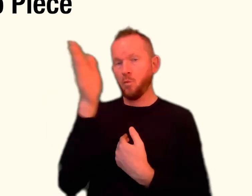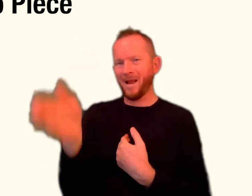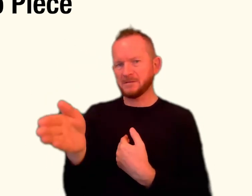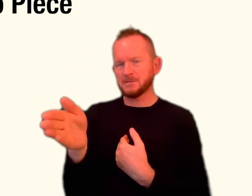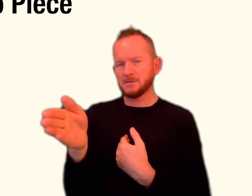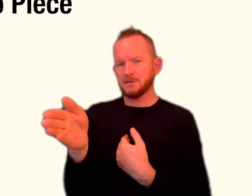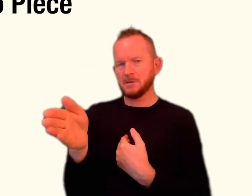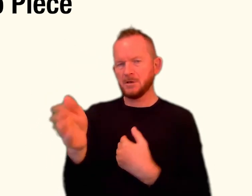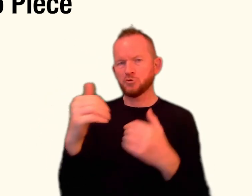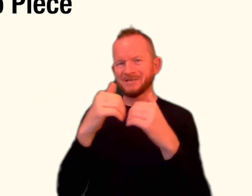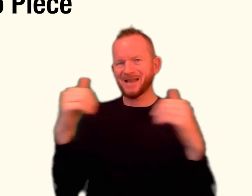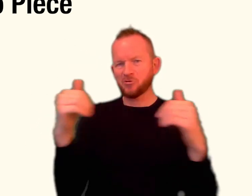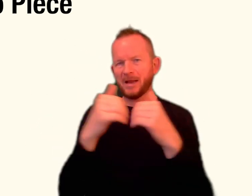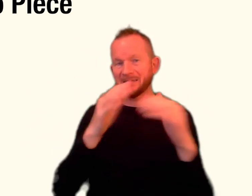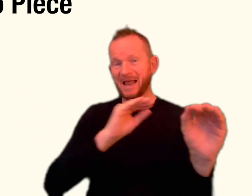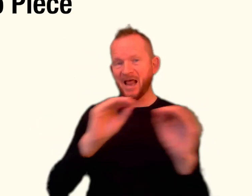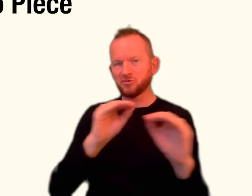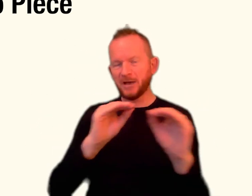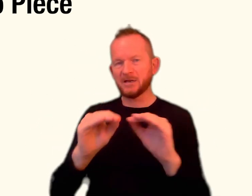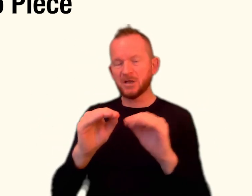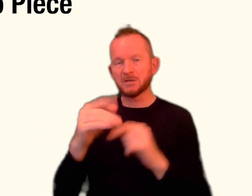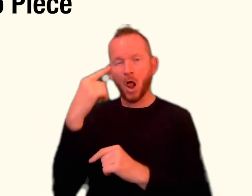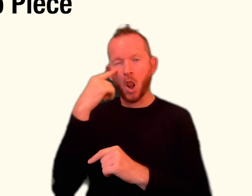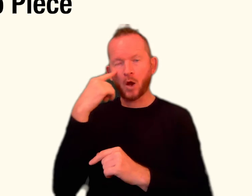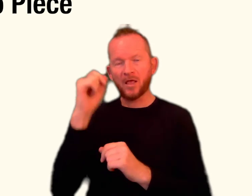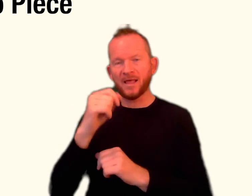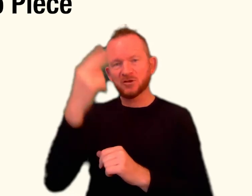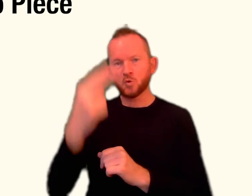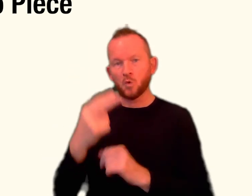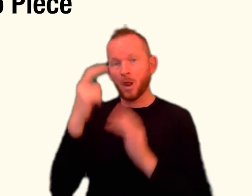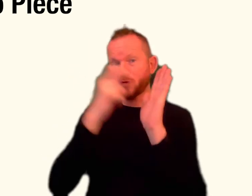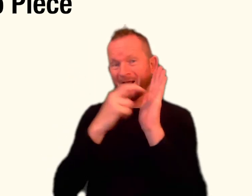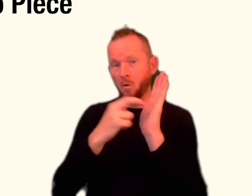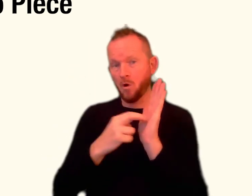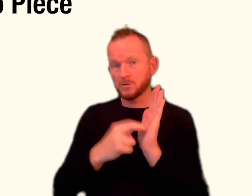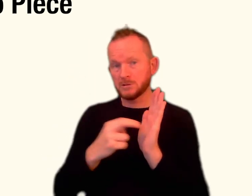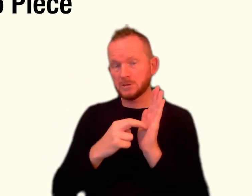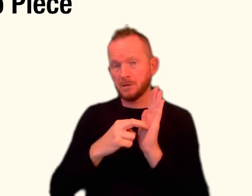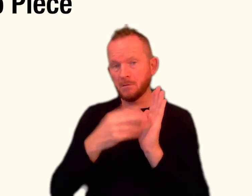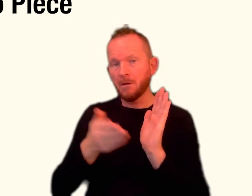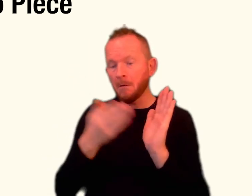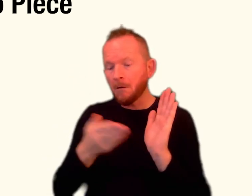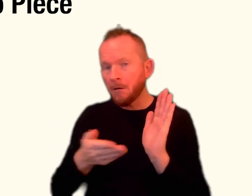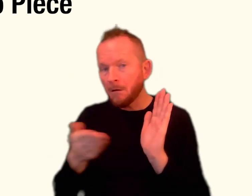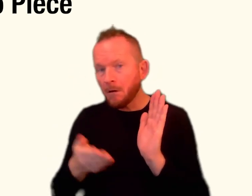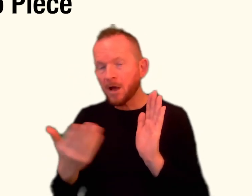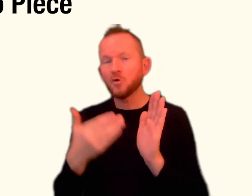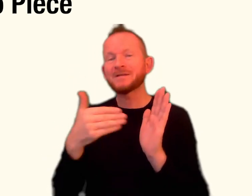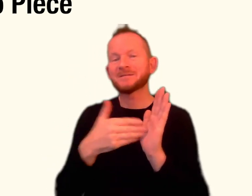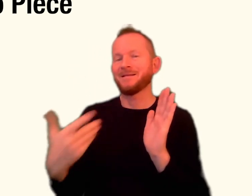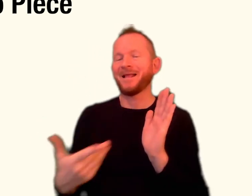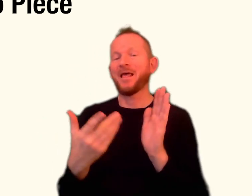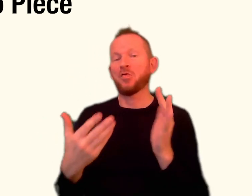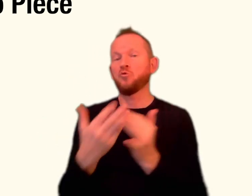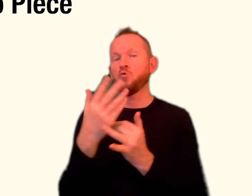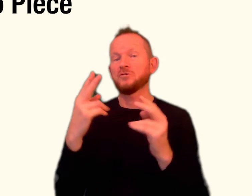to segregated education to look at their school records, because you can still get them through a subject access